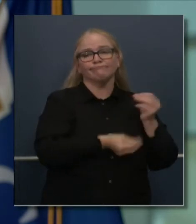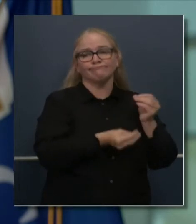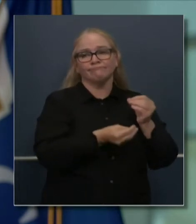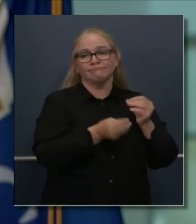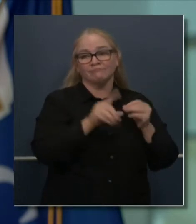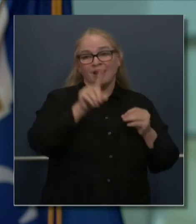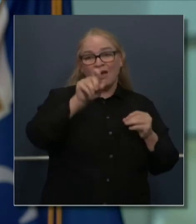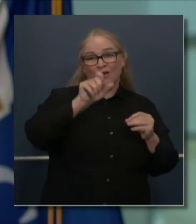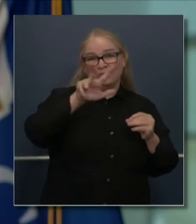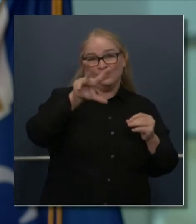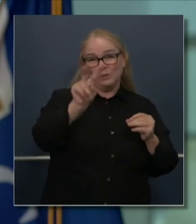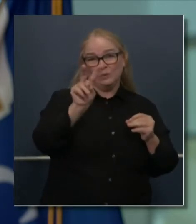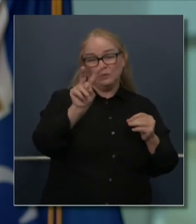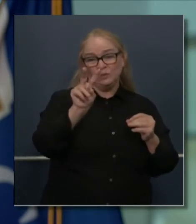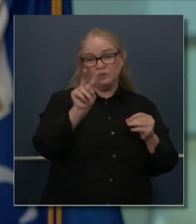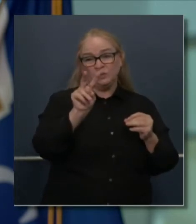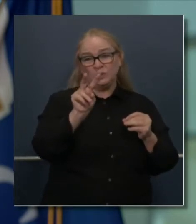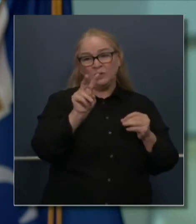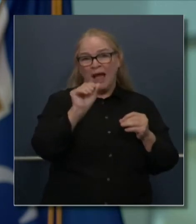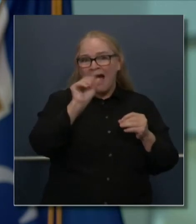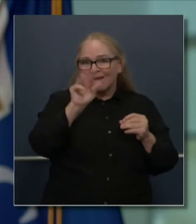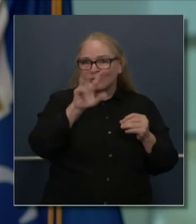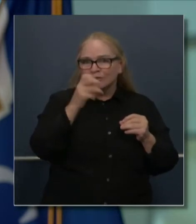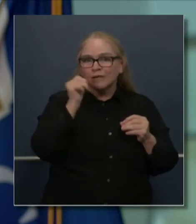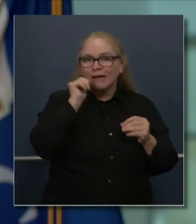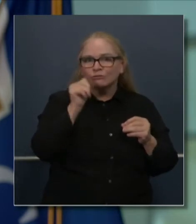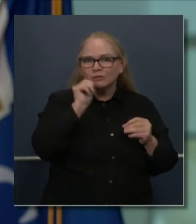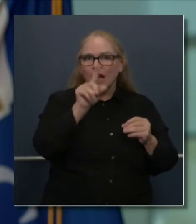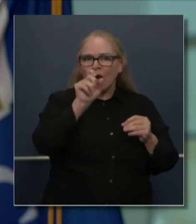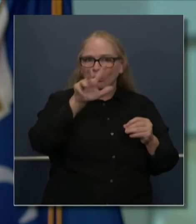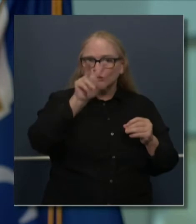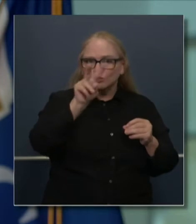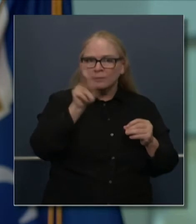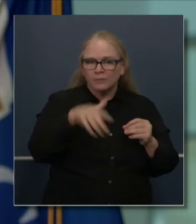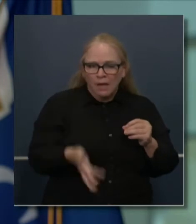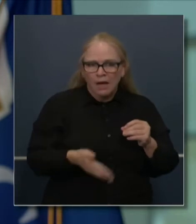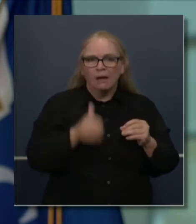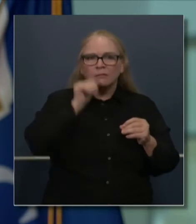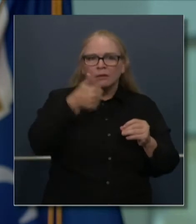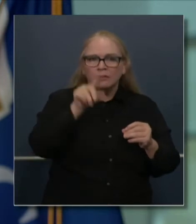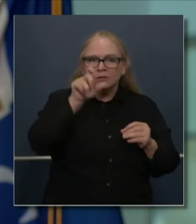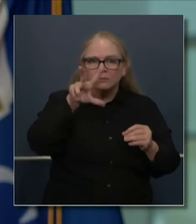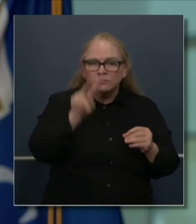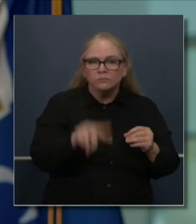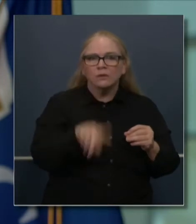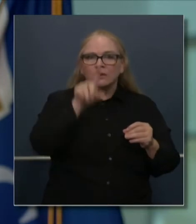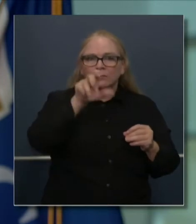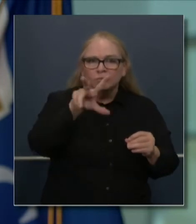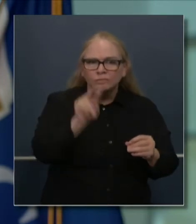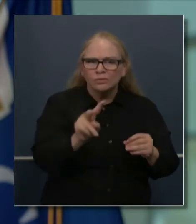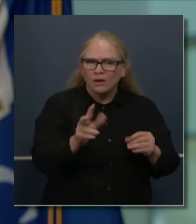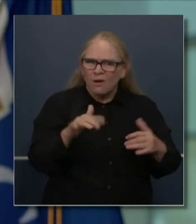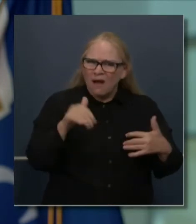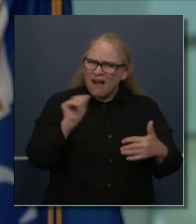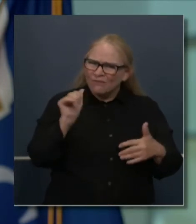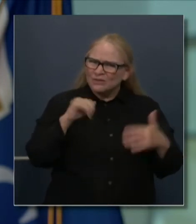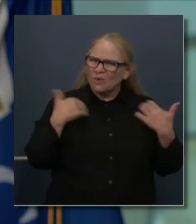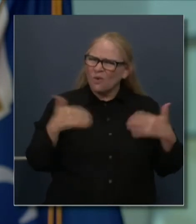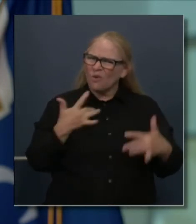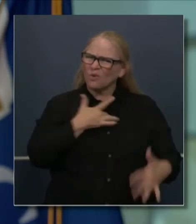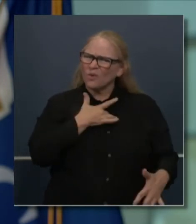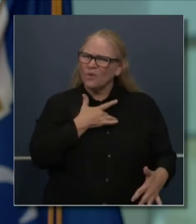132 lives on any given day, which is just jaw-dropping when you consider that. And so our heart goes out to every single